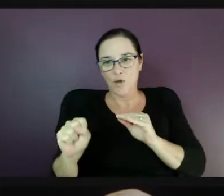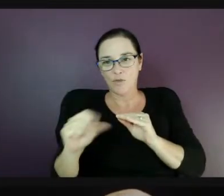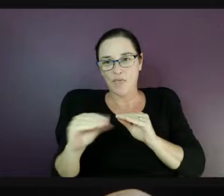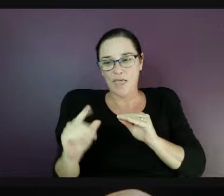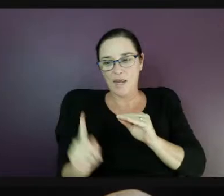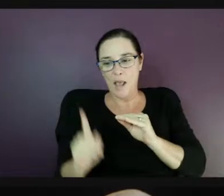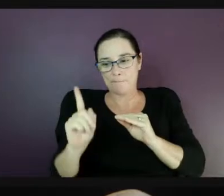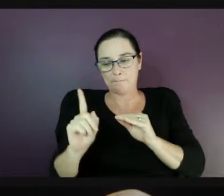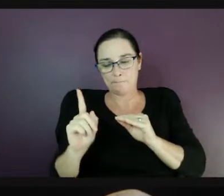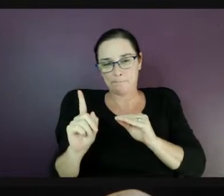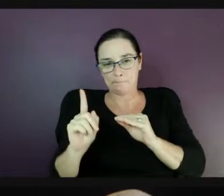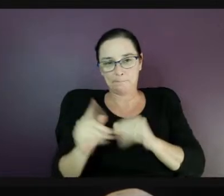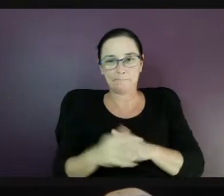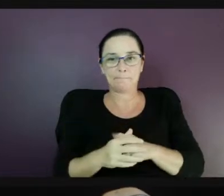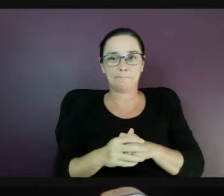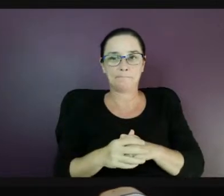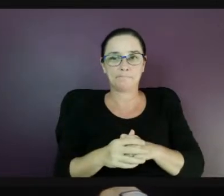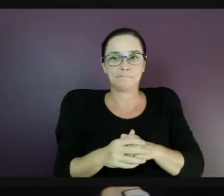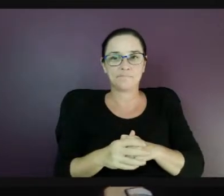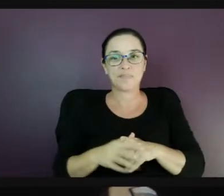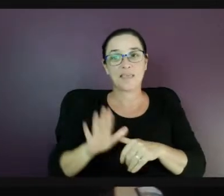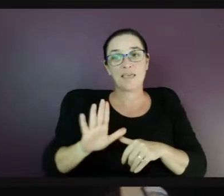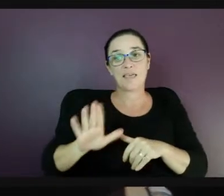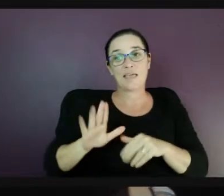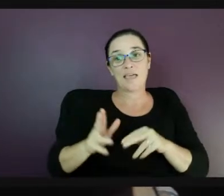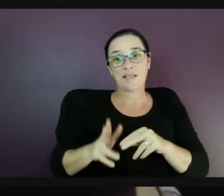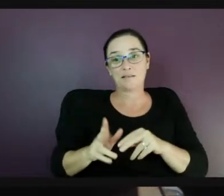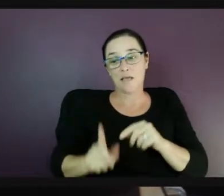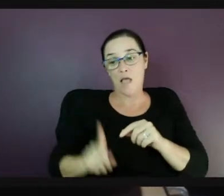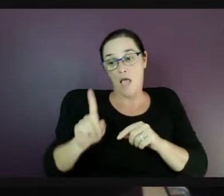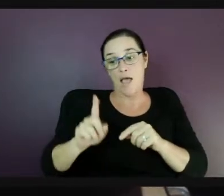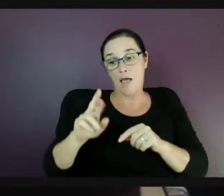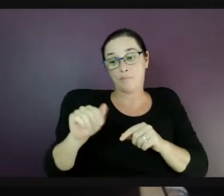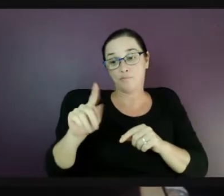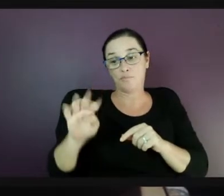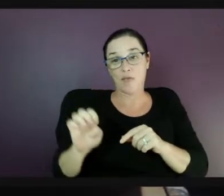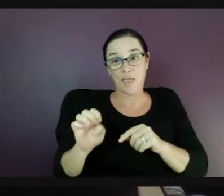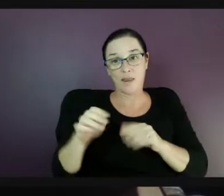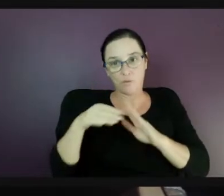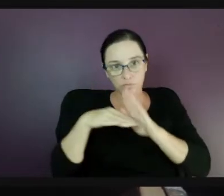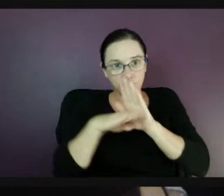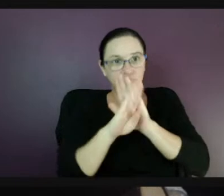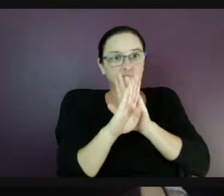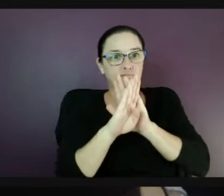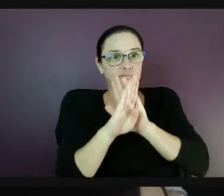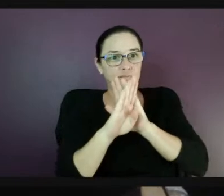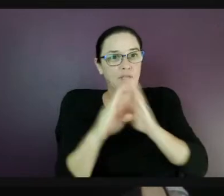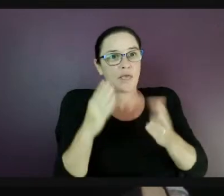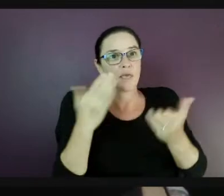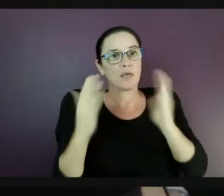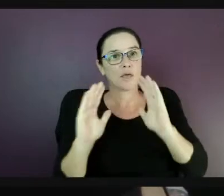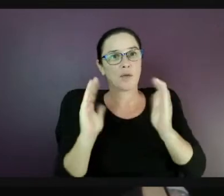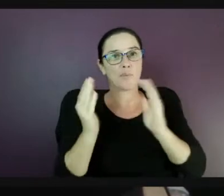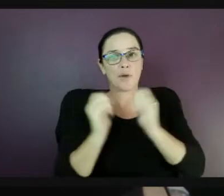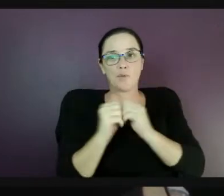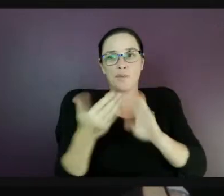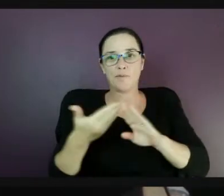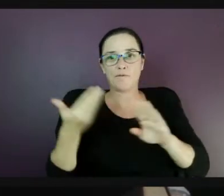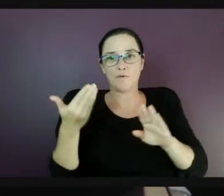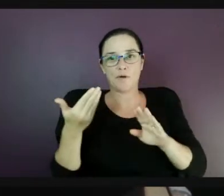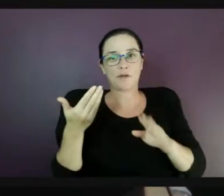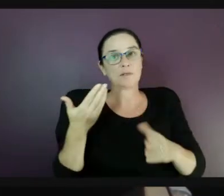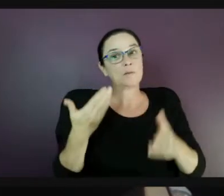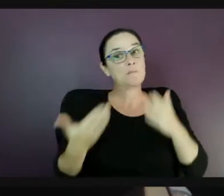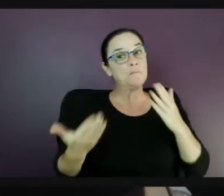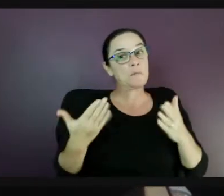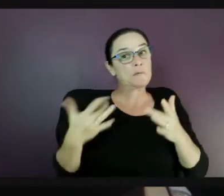up. Its up rate is getting very, very steep here compared to before. So you can see why there might be some alarm there. And you